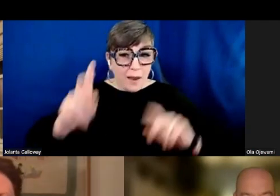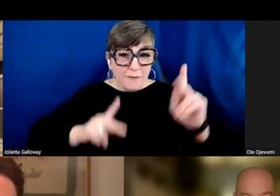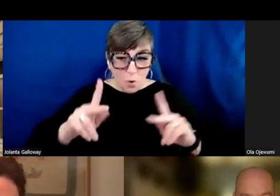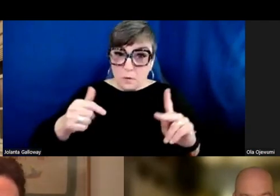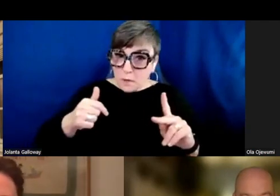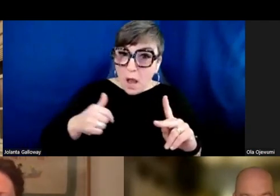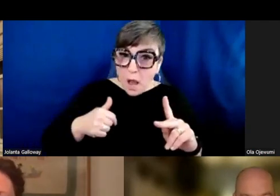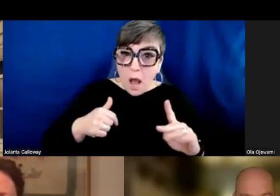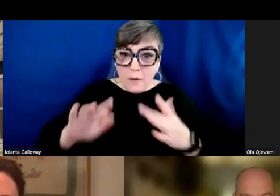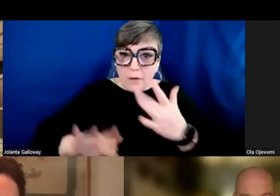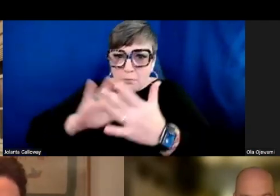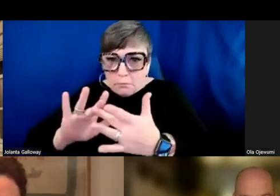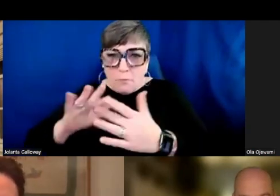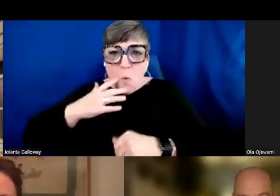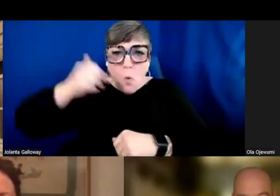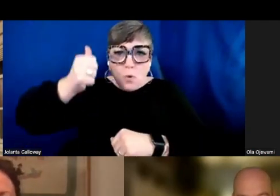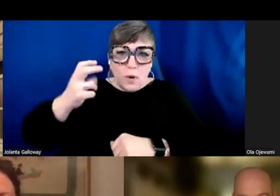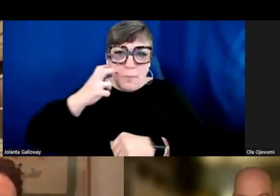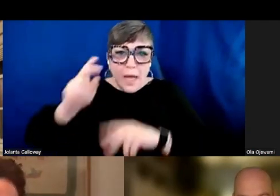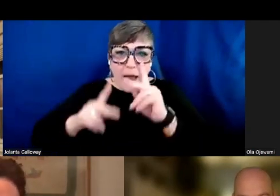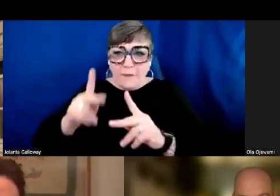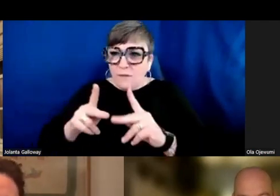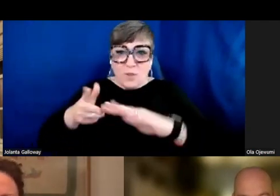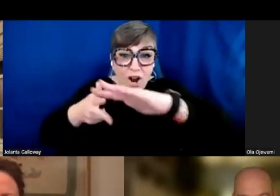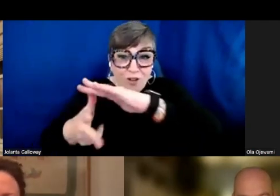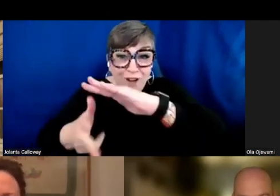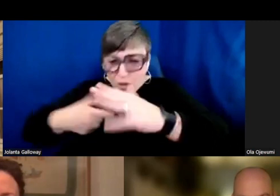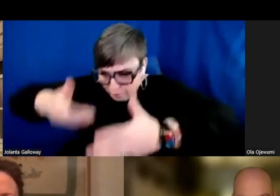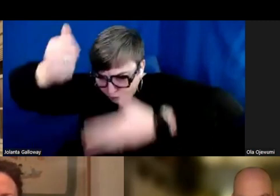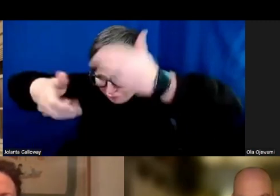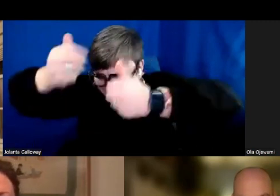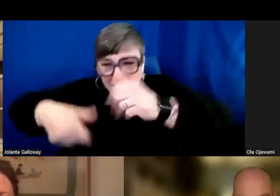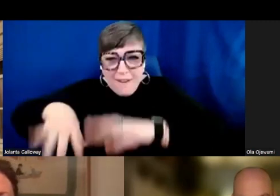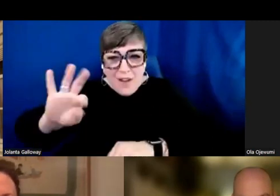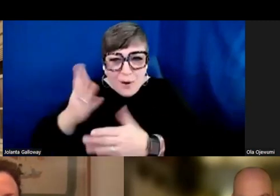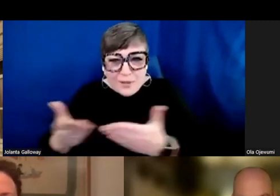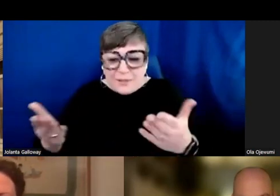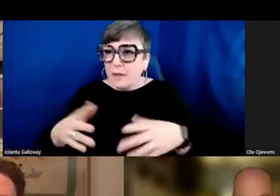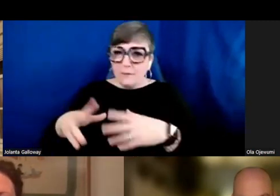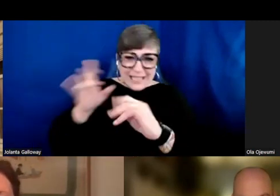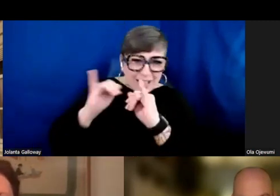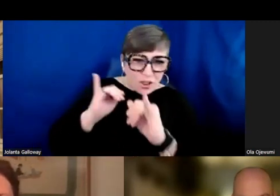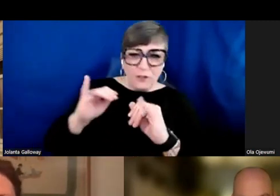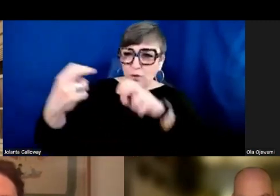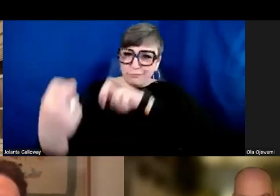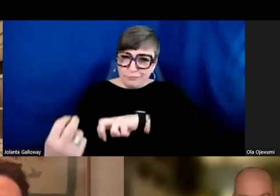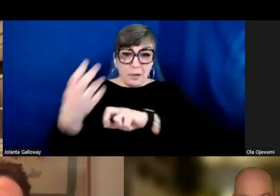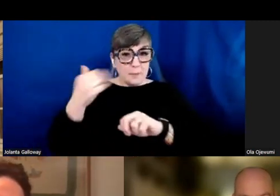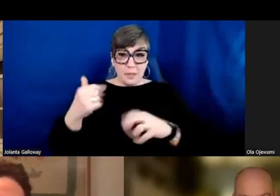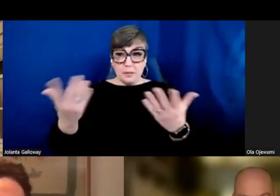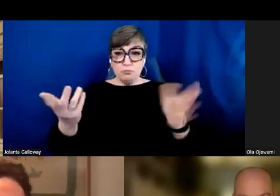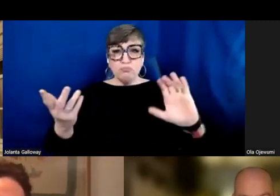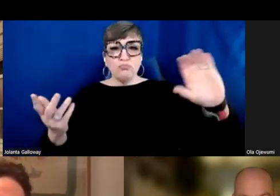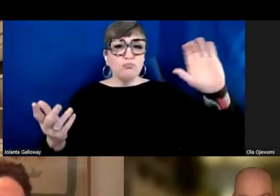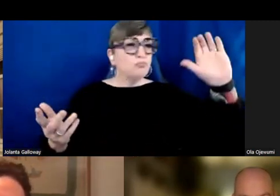people gone into their garages, interviewed them, collected their material, and because I wasn't able to find those stories